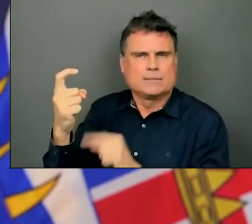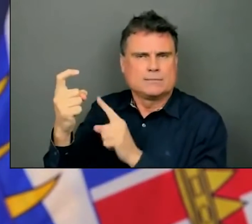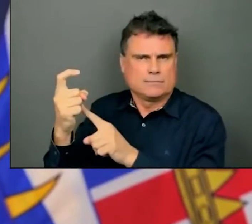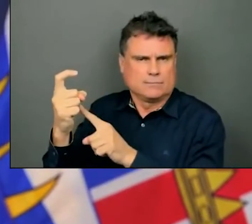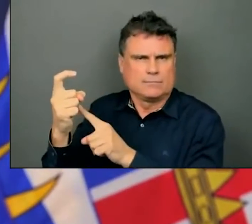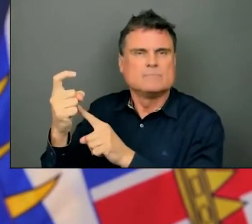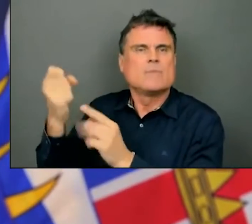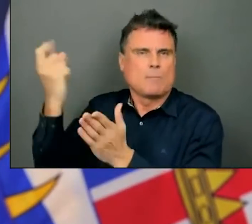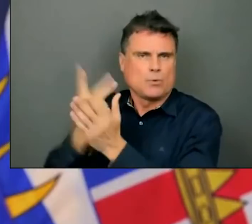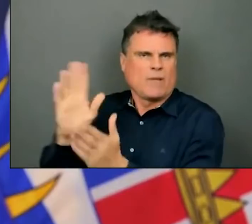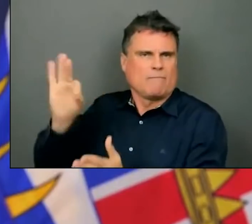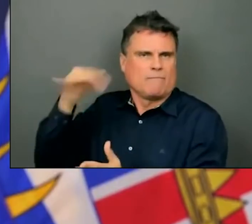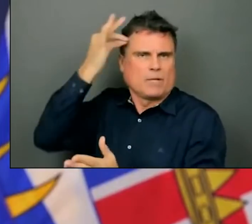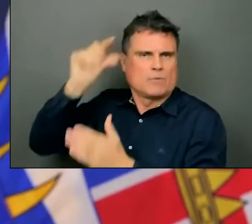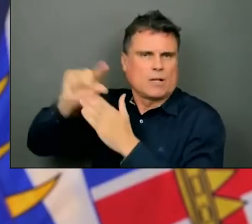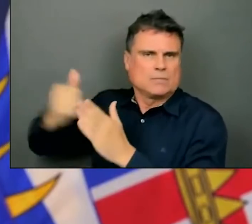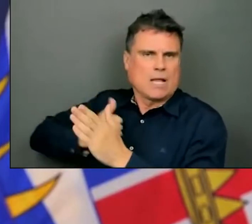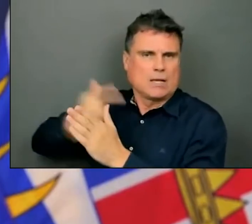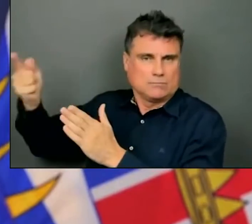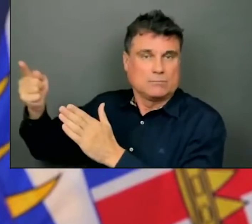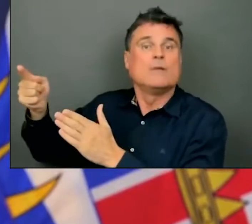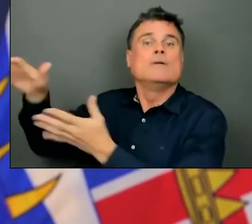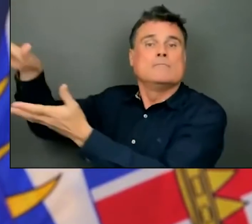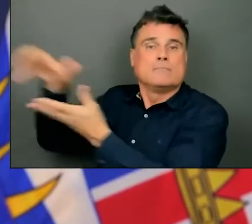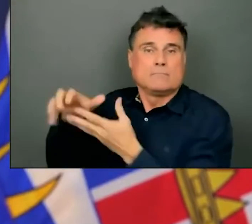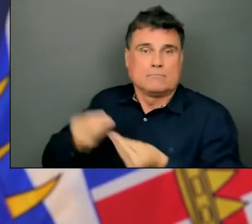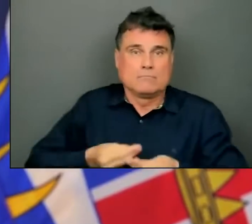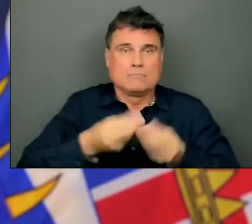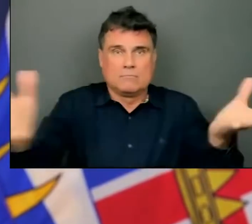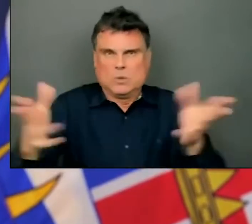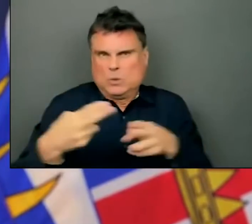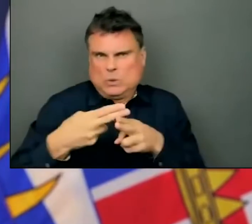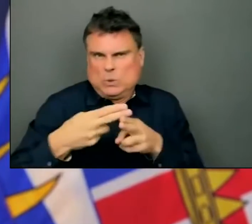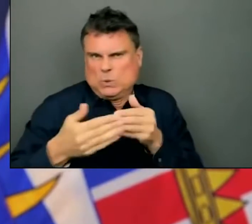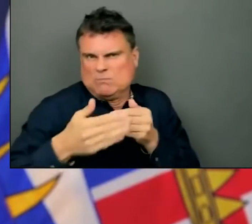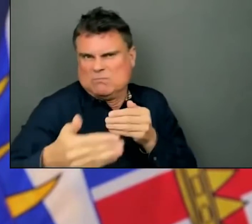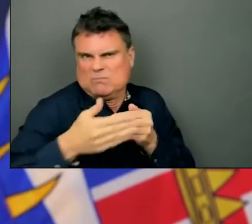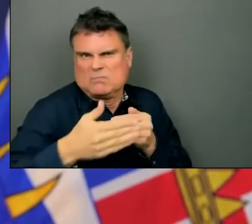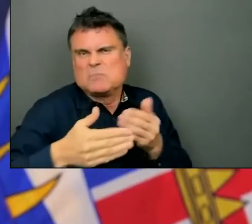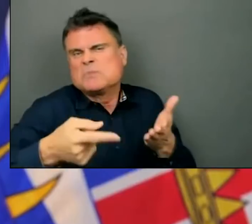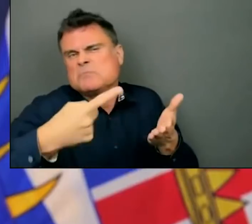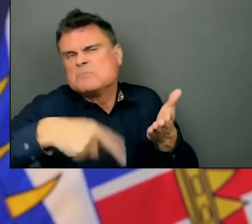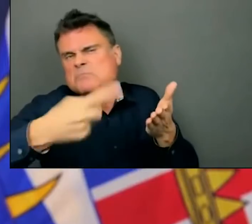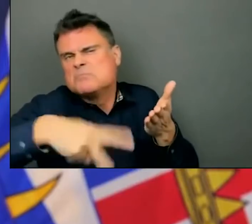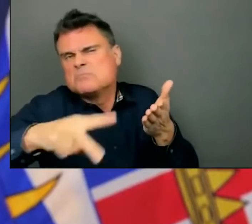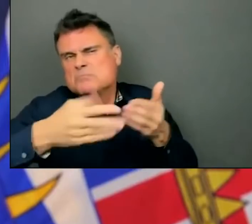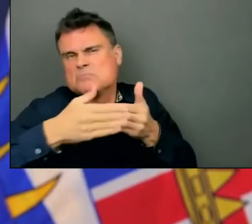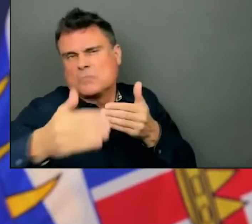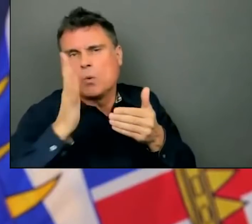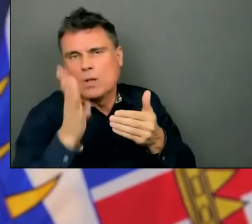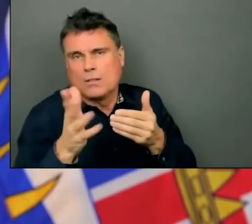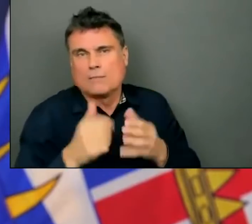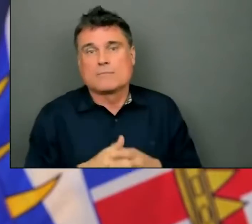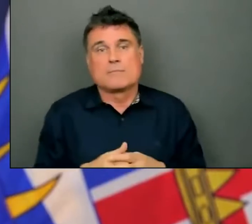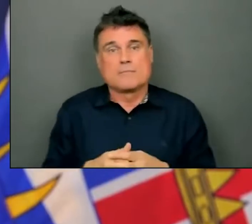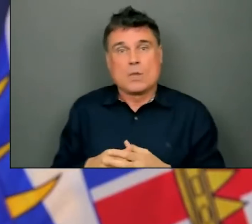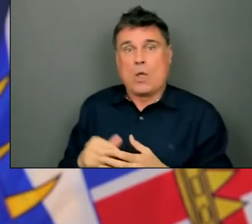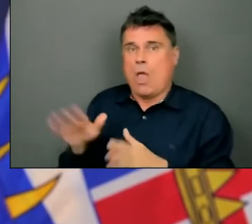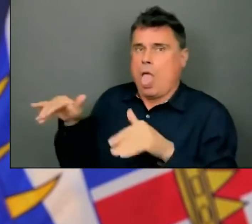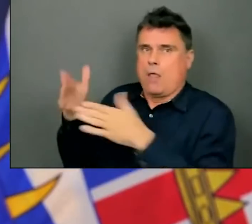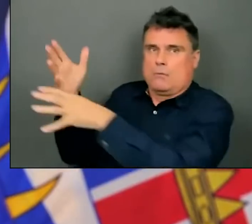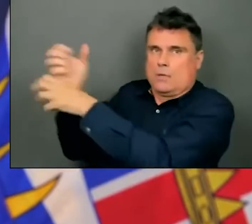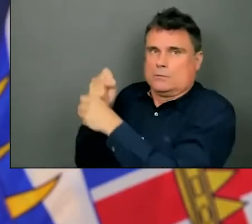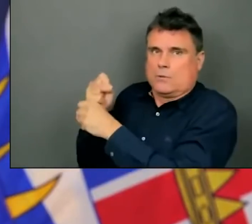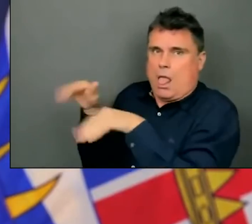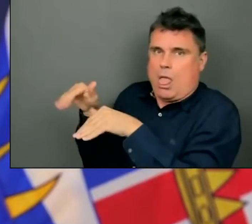be available in BC in the next few weeks. We don't have it has not yet arrived, but we are expecting to have